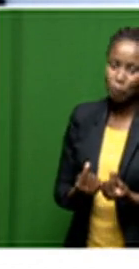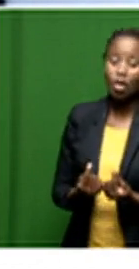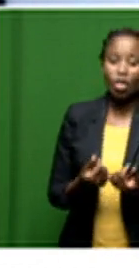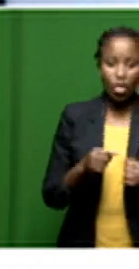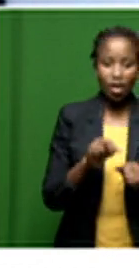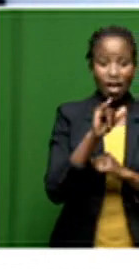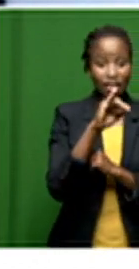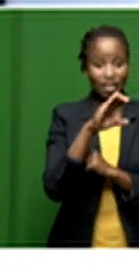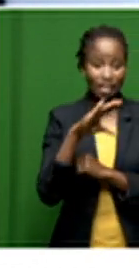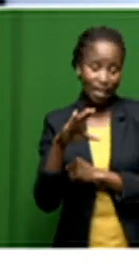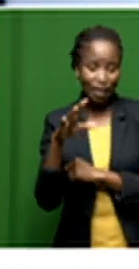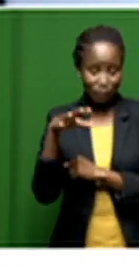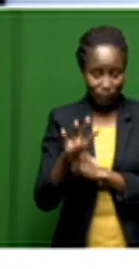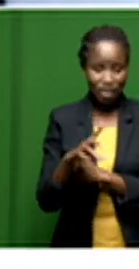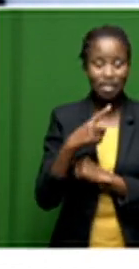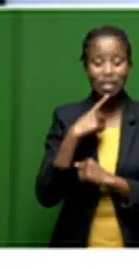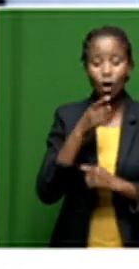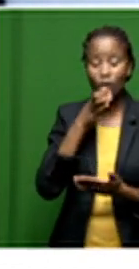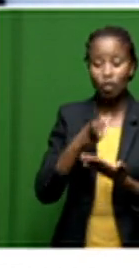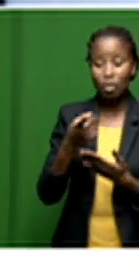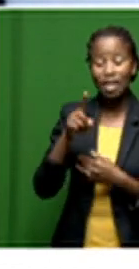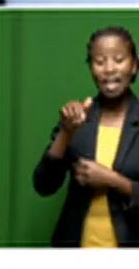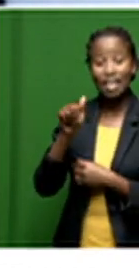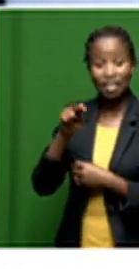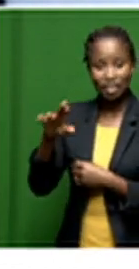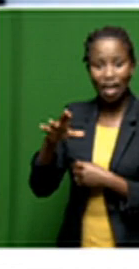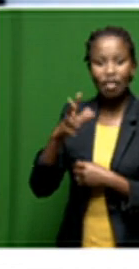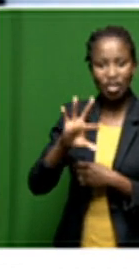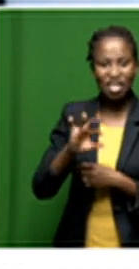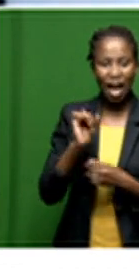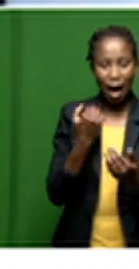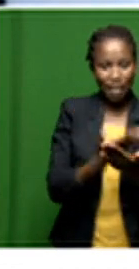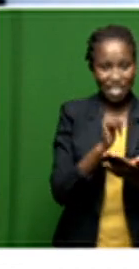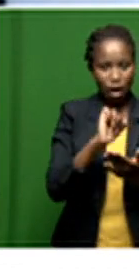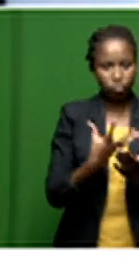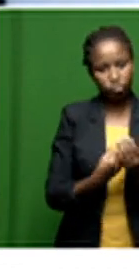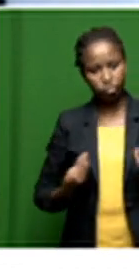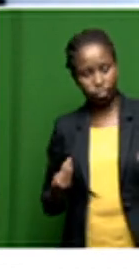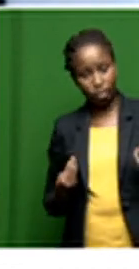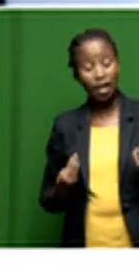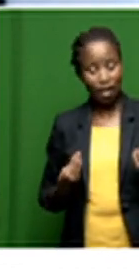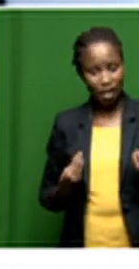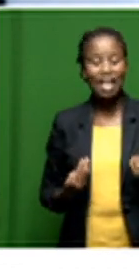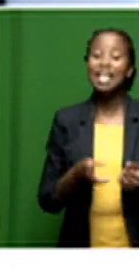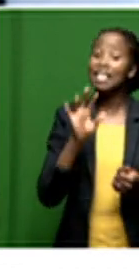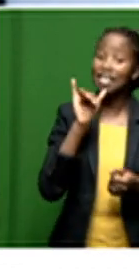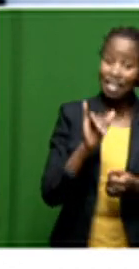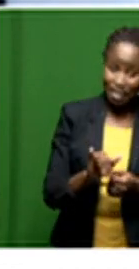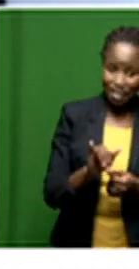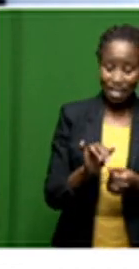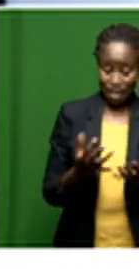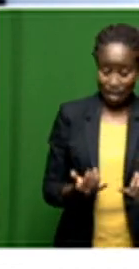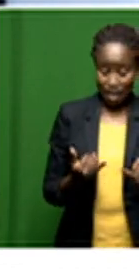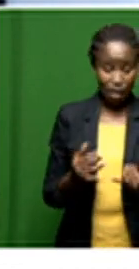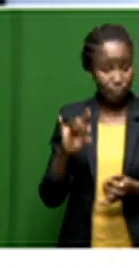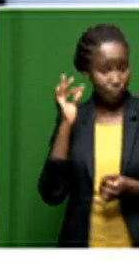IEC took a firm line and the ANC withdrew its application. So we now brings us to this judgment,